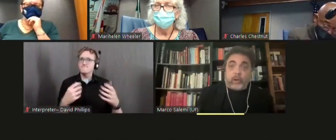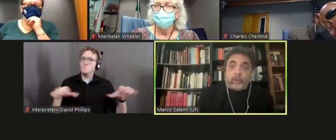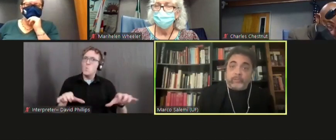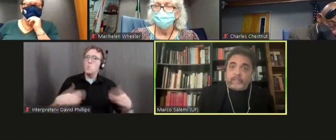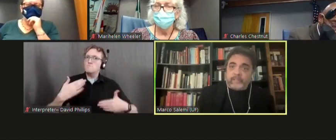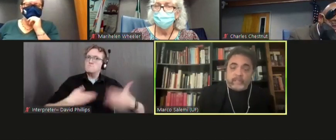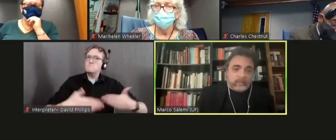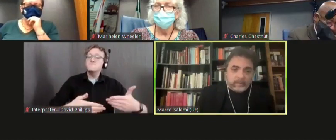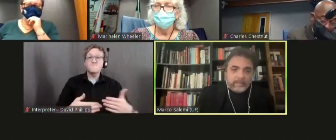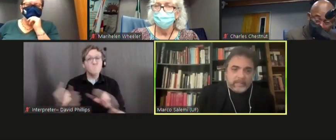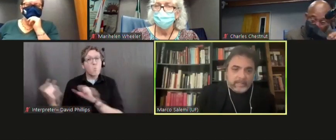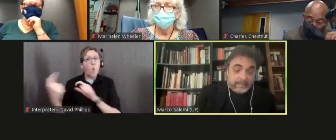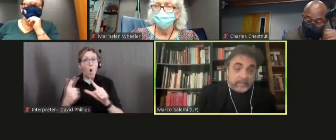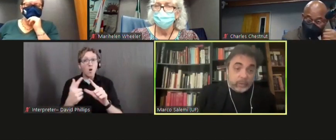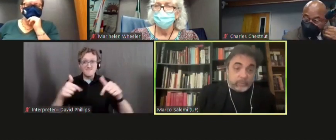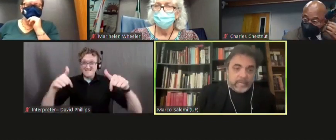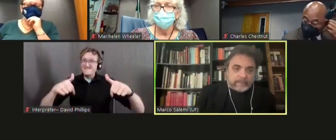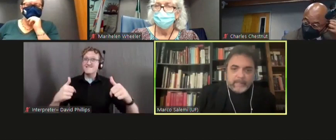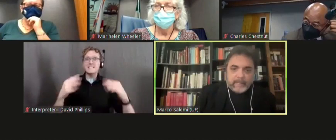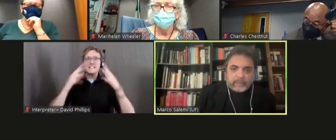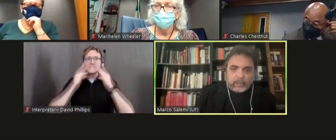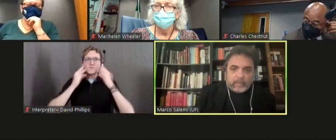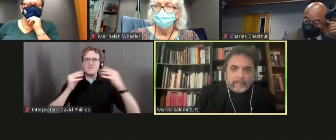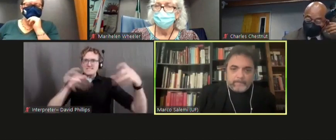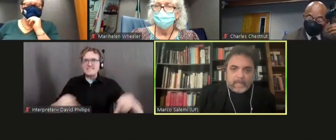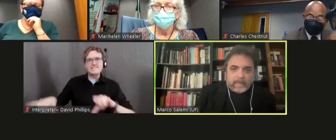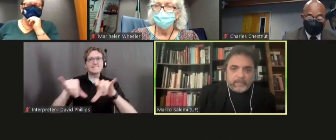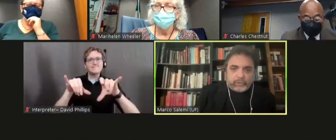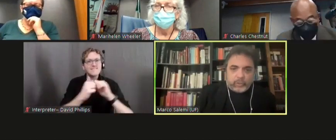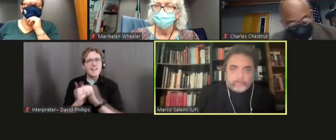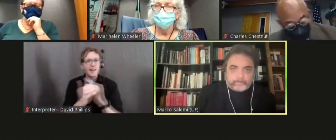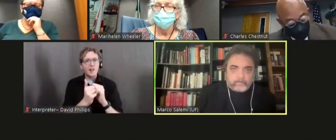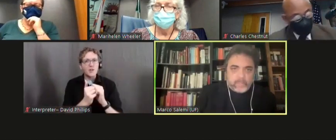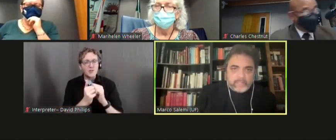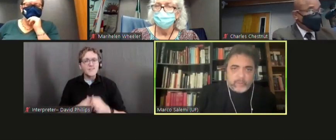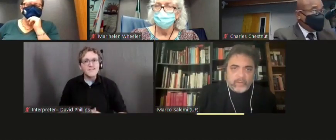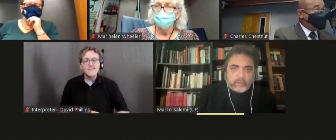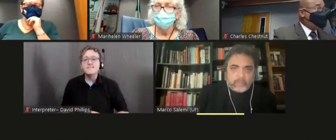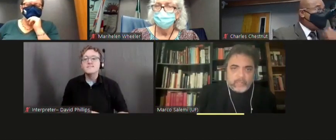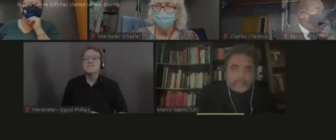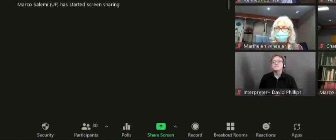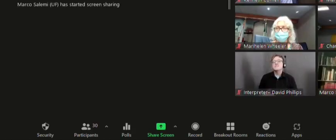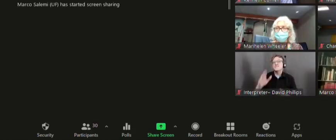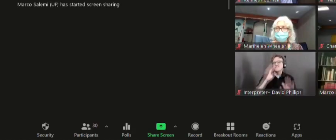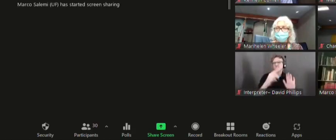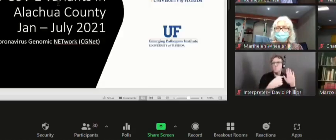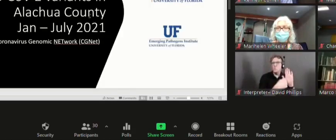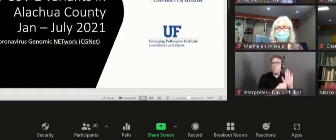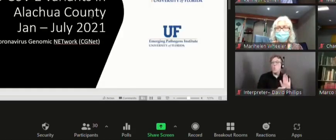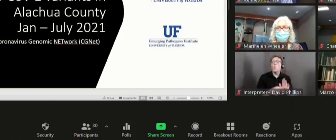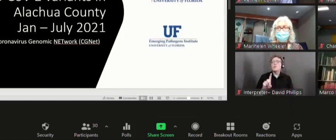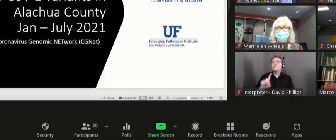are all in this, you know, in this all together. So let me show you some of our most recent